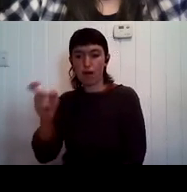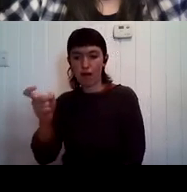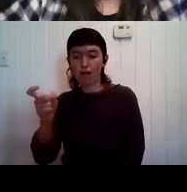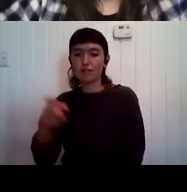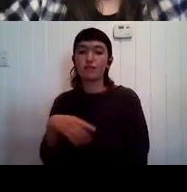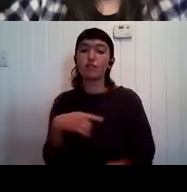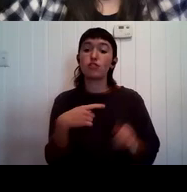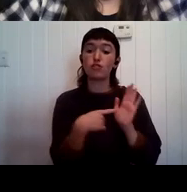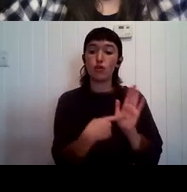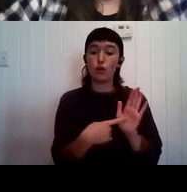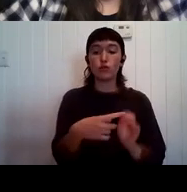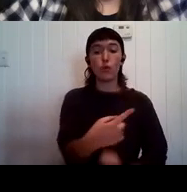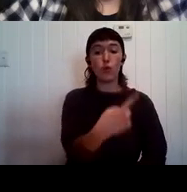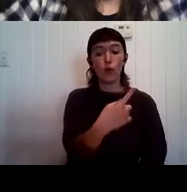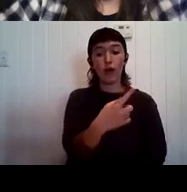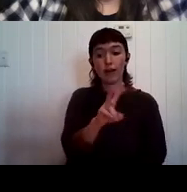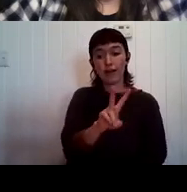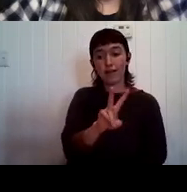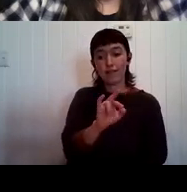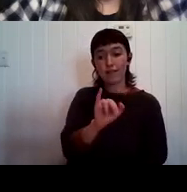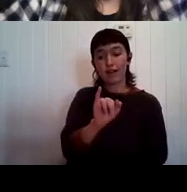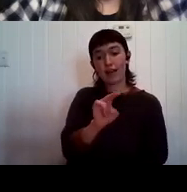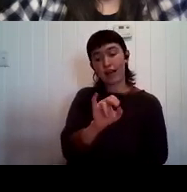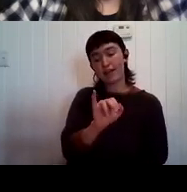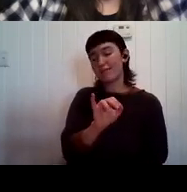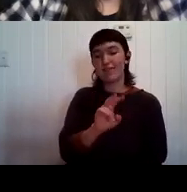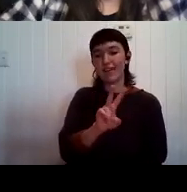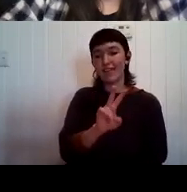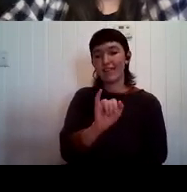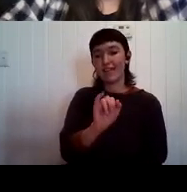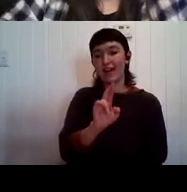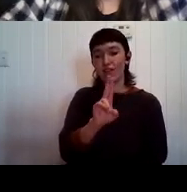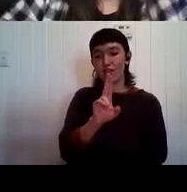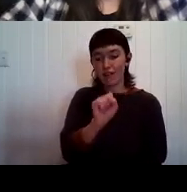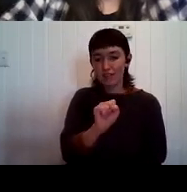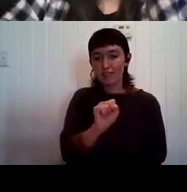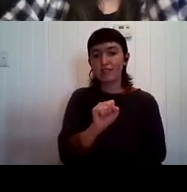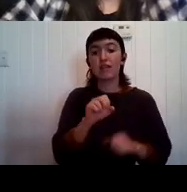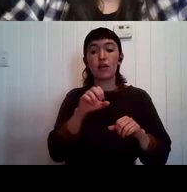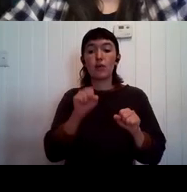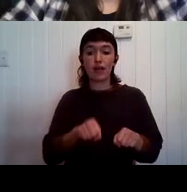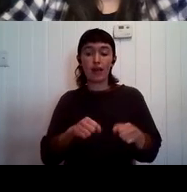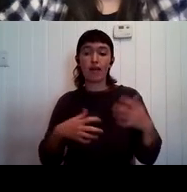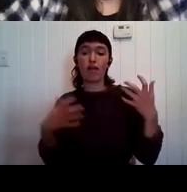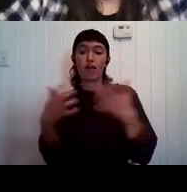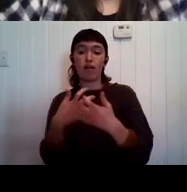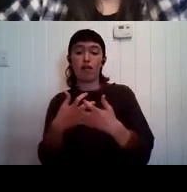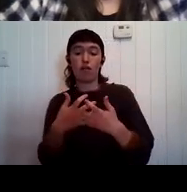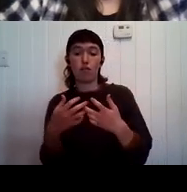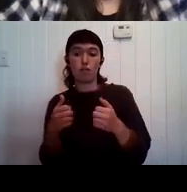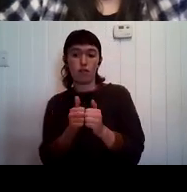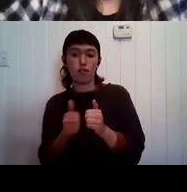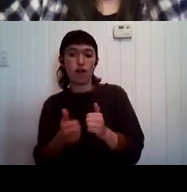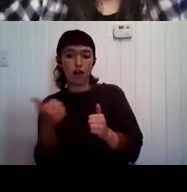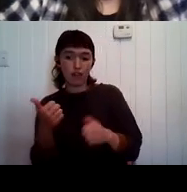virus can combine with another virus in something else, and they can combine to make a whole